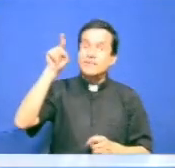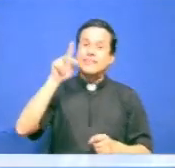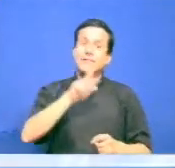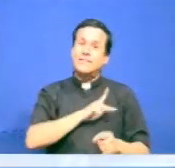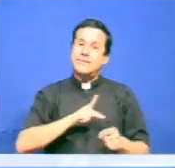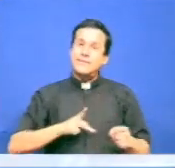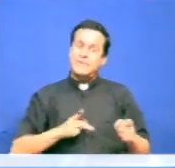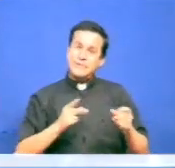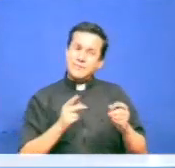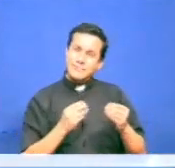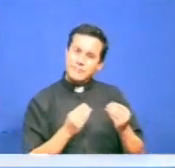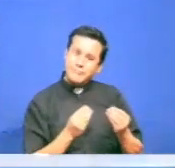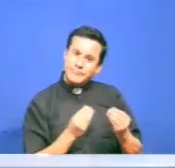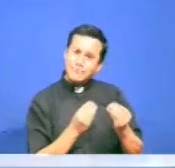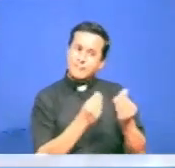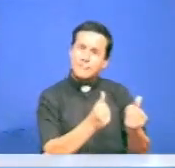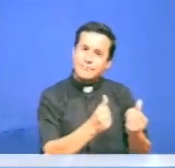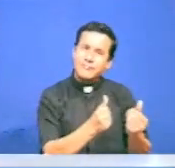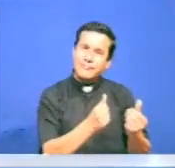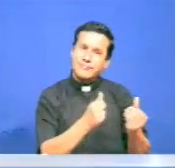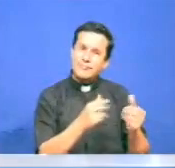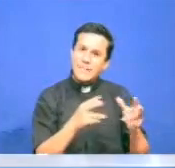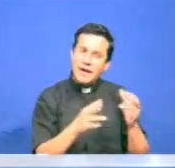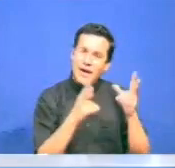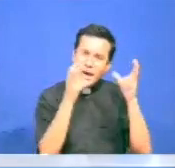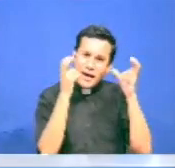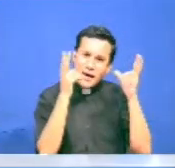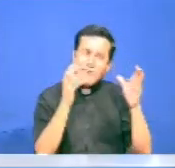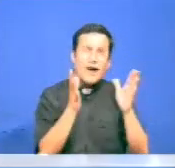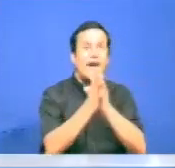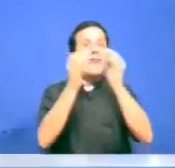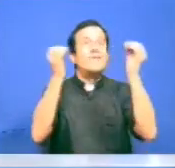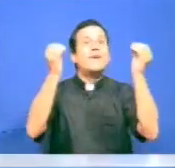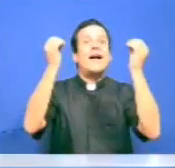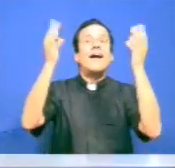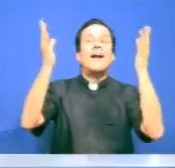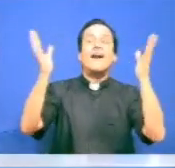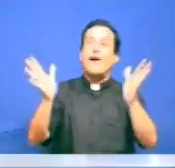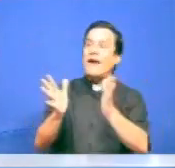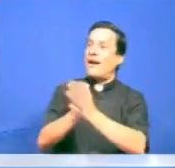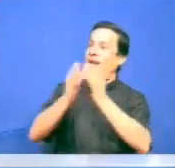Oh,